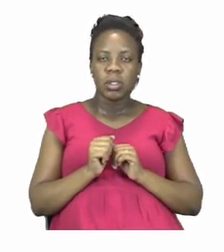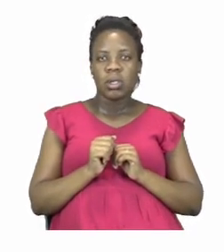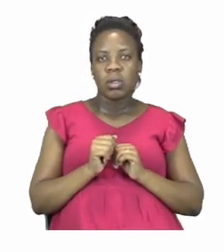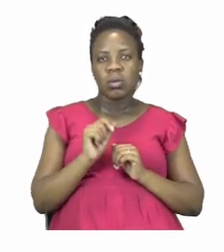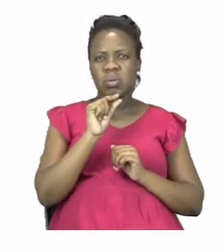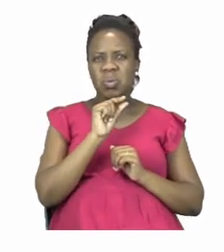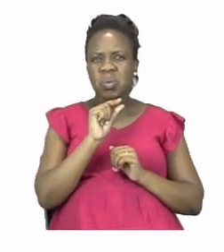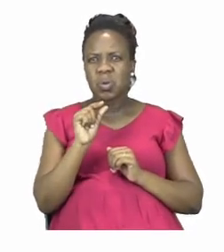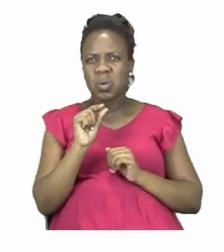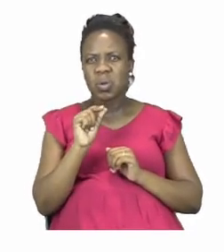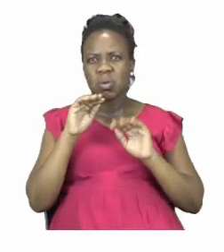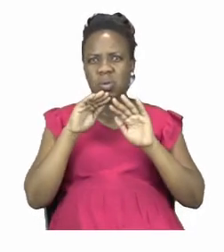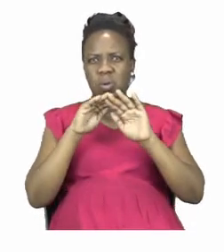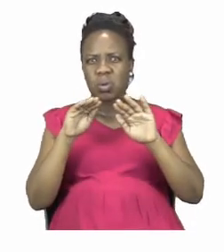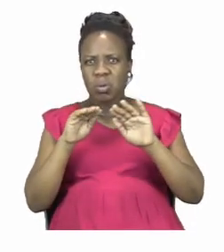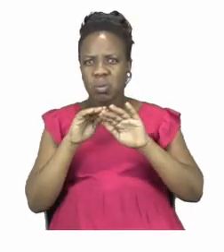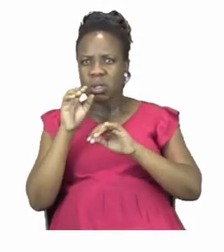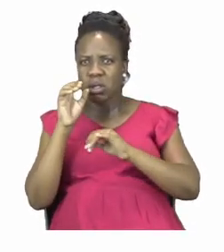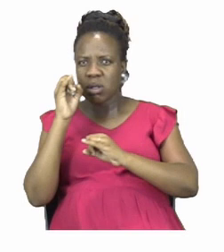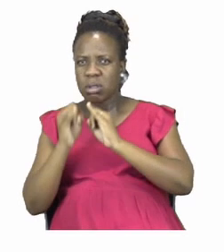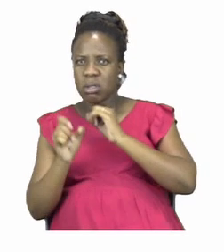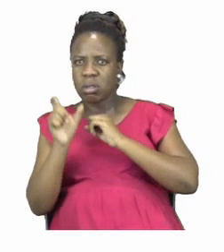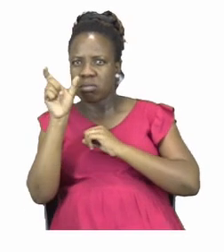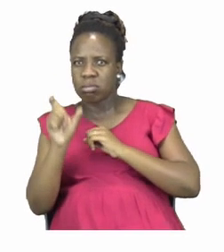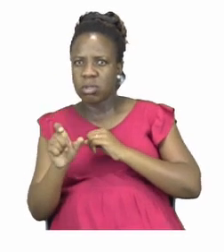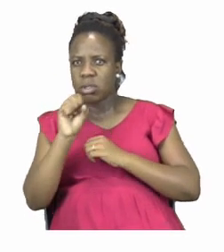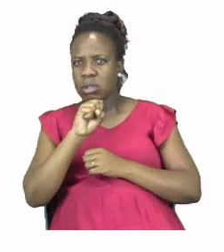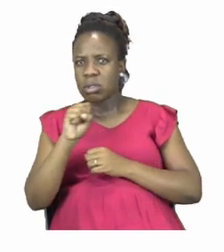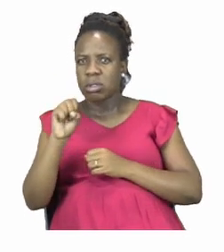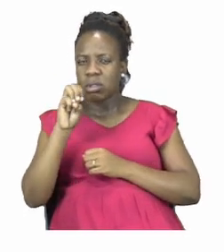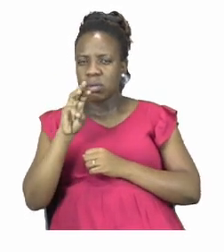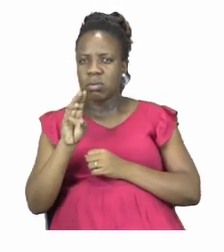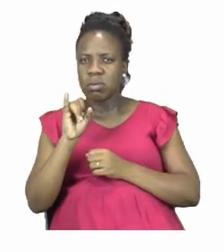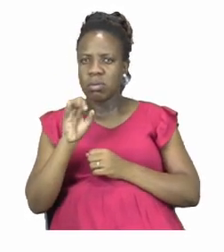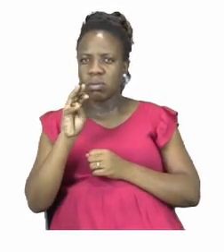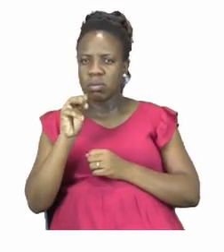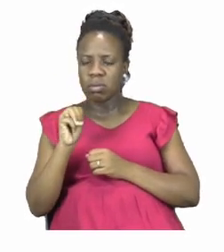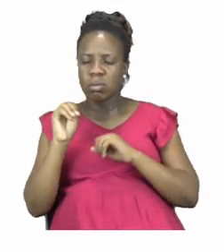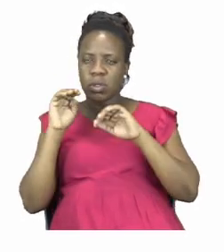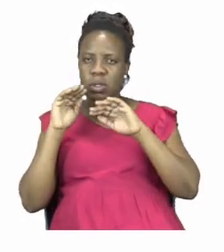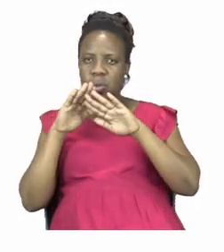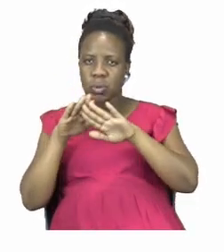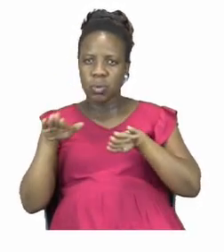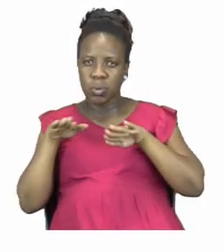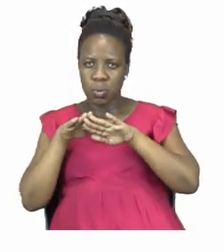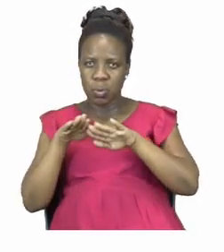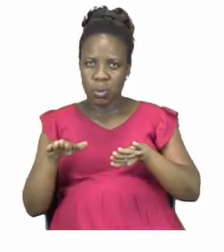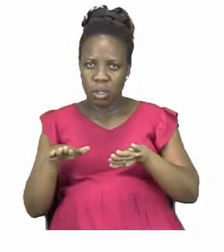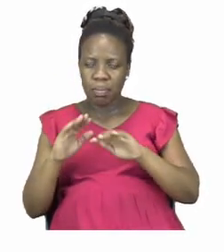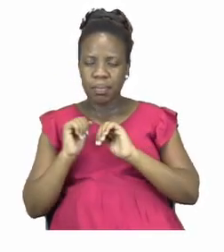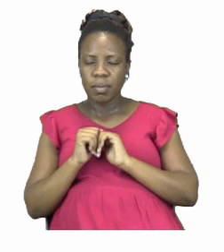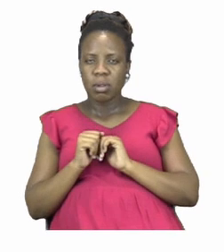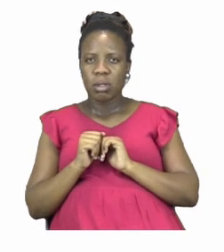Now, swim is in the last column. Can you see the word swim? Now the past tense for the word